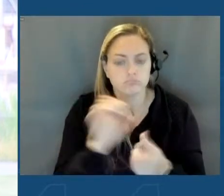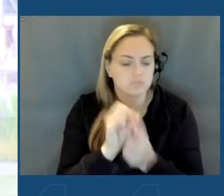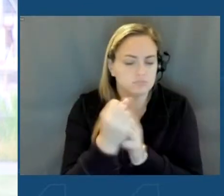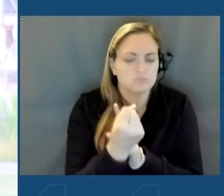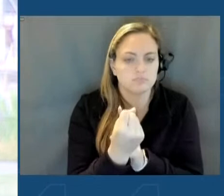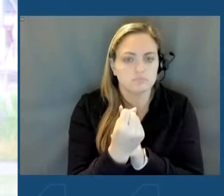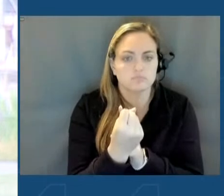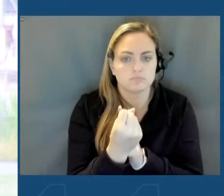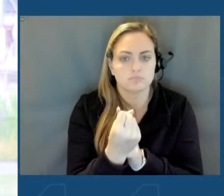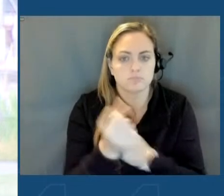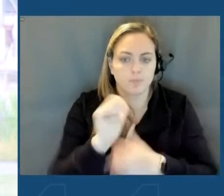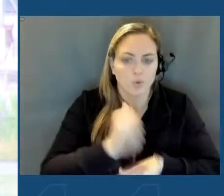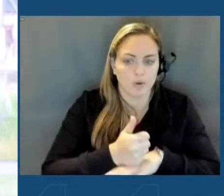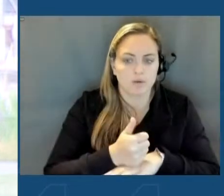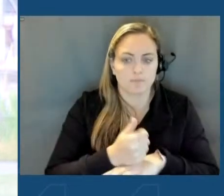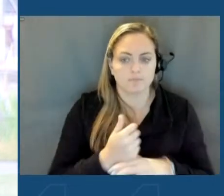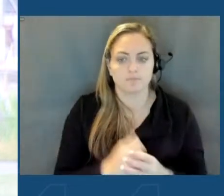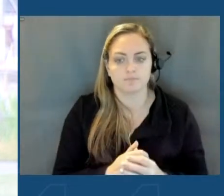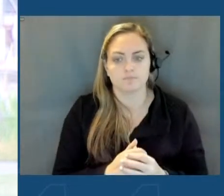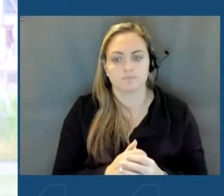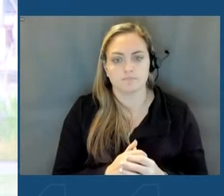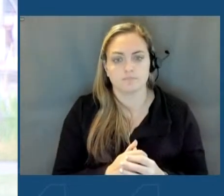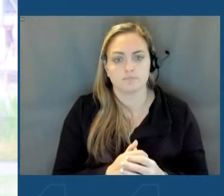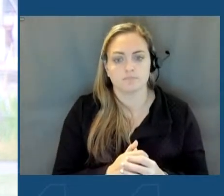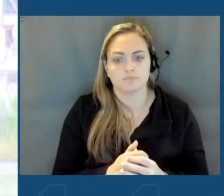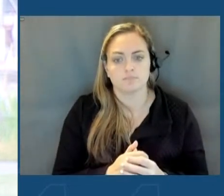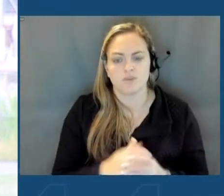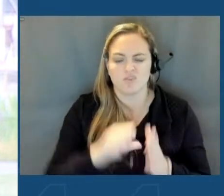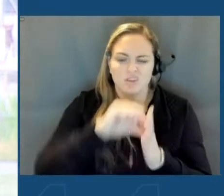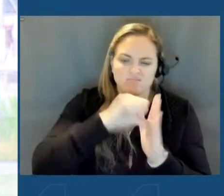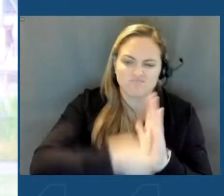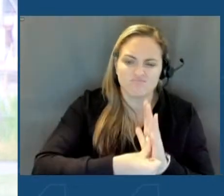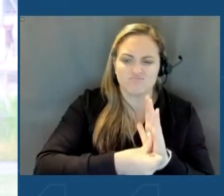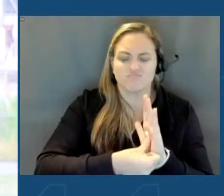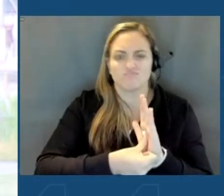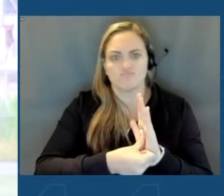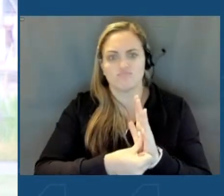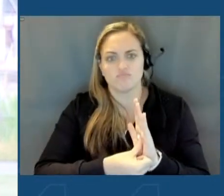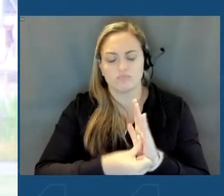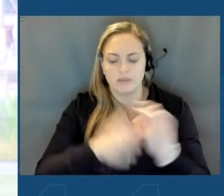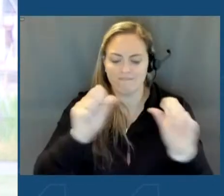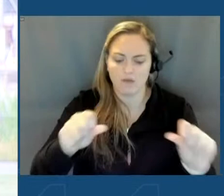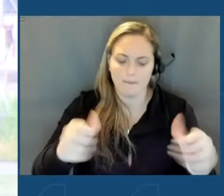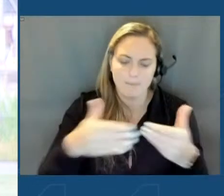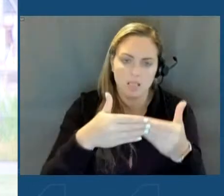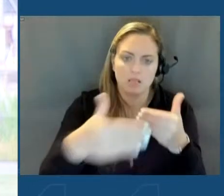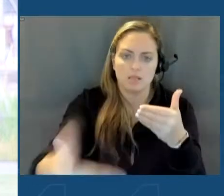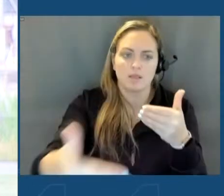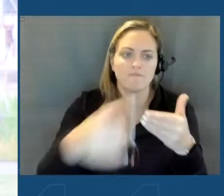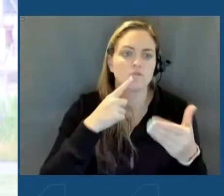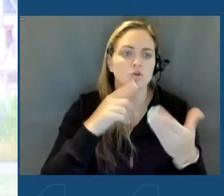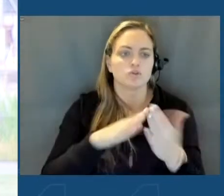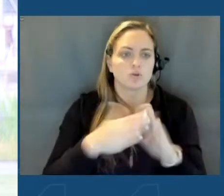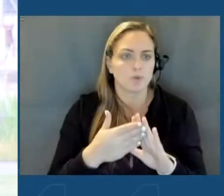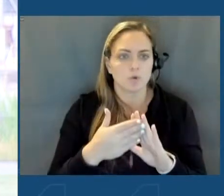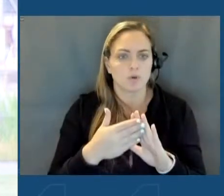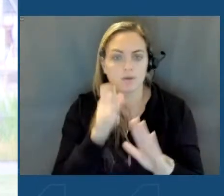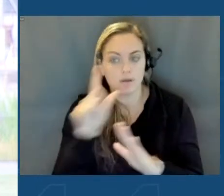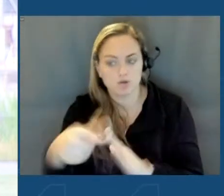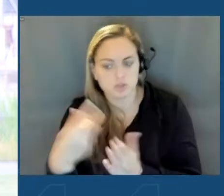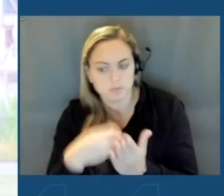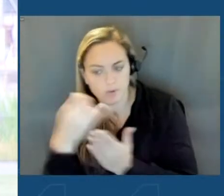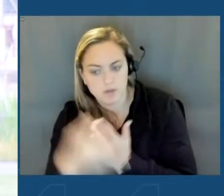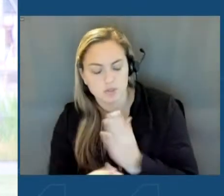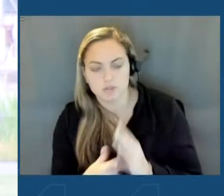circumstances have been created that underscore the viability, not only of these projects, but of this community again.